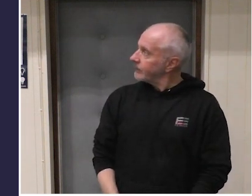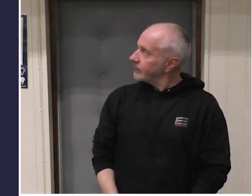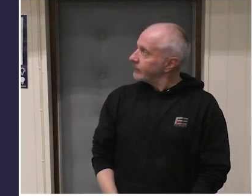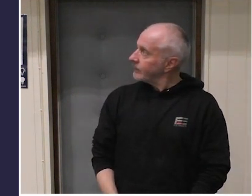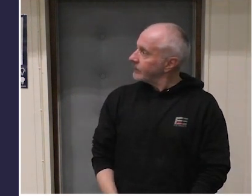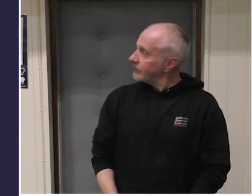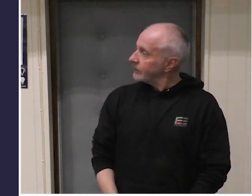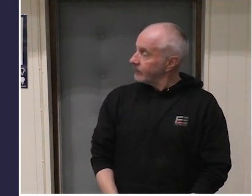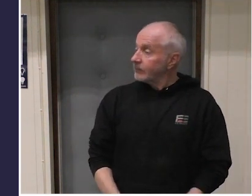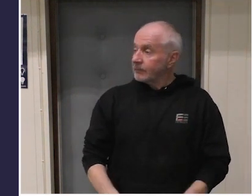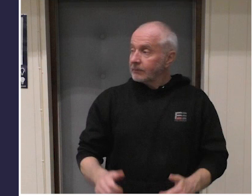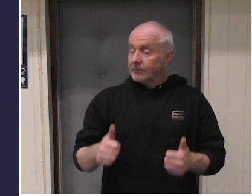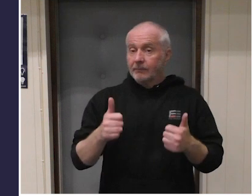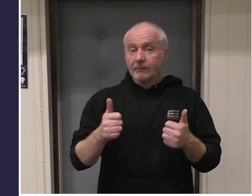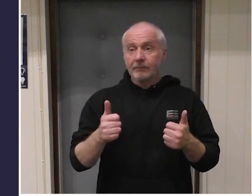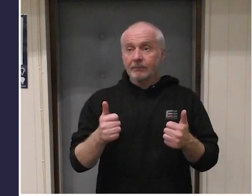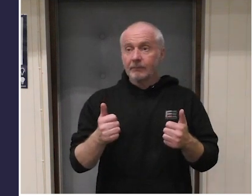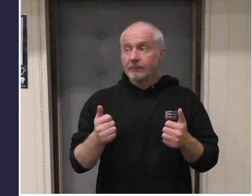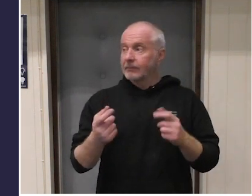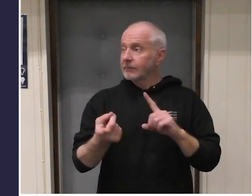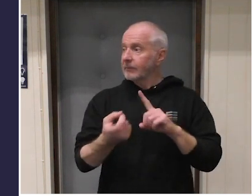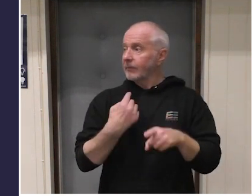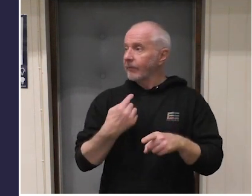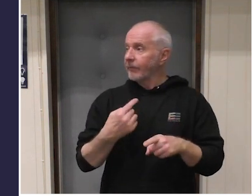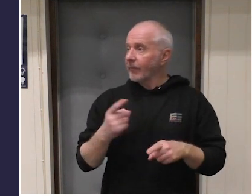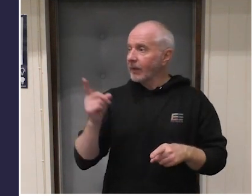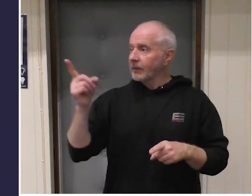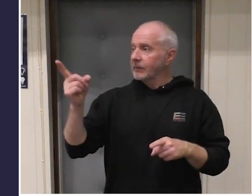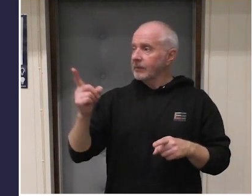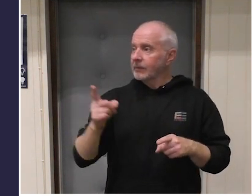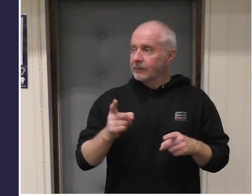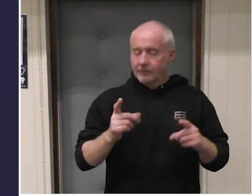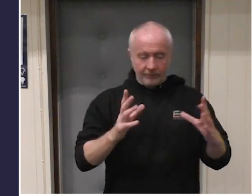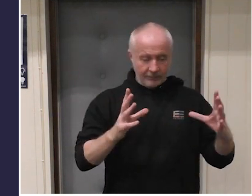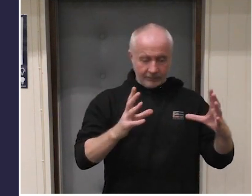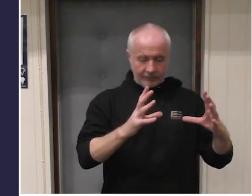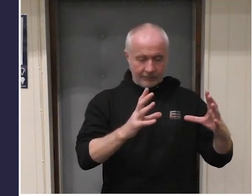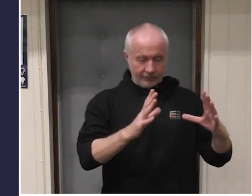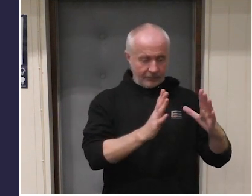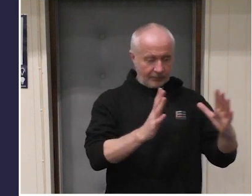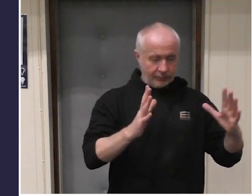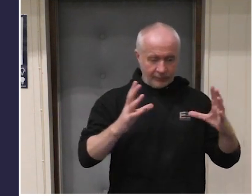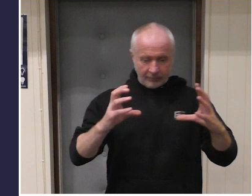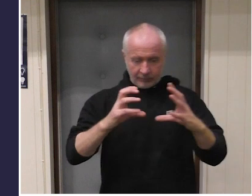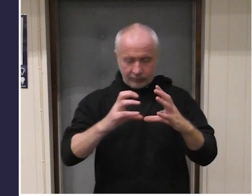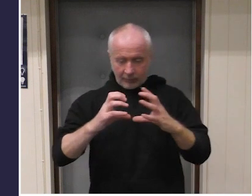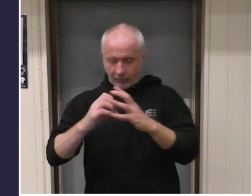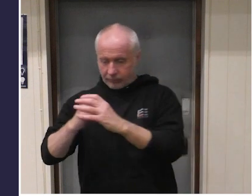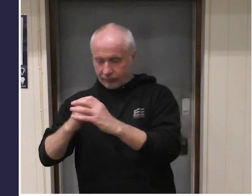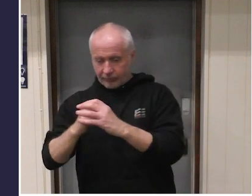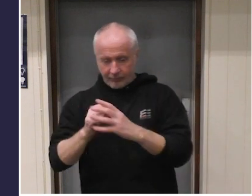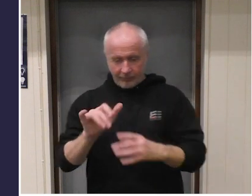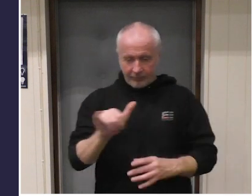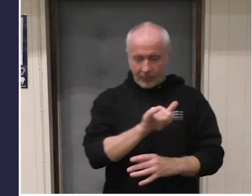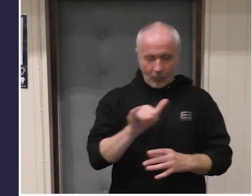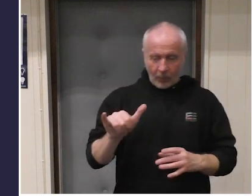Yeah. It's a good answer. Everyone agree? Like the state of most disorder. So it would, it